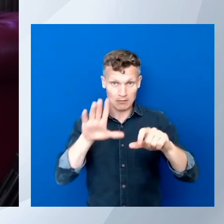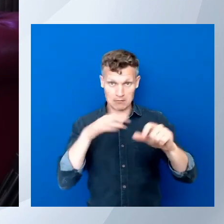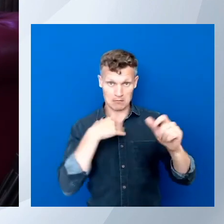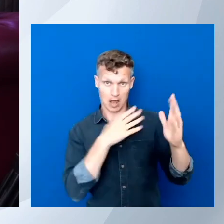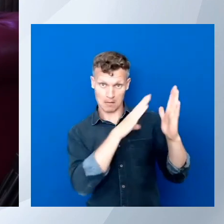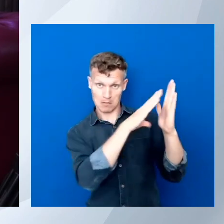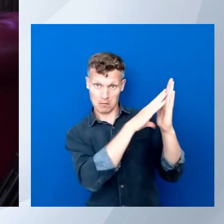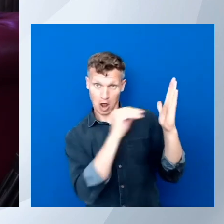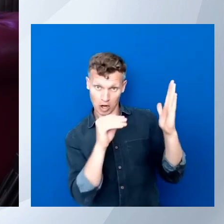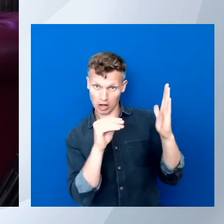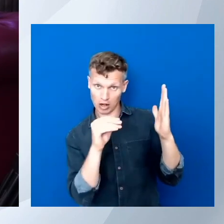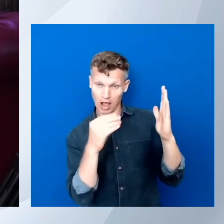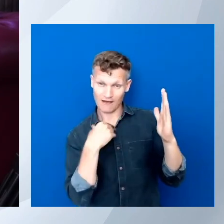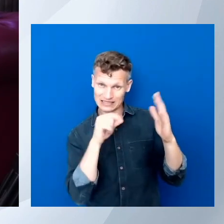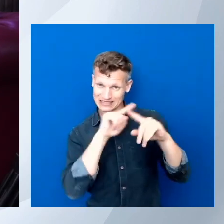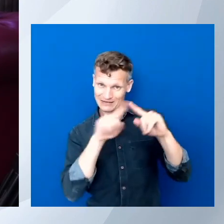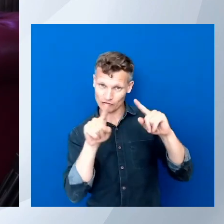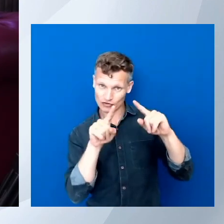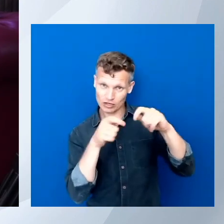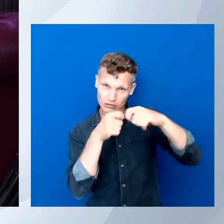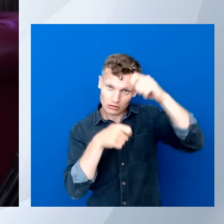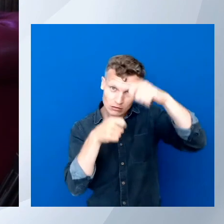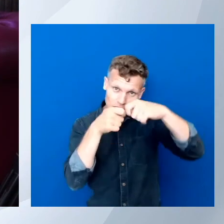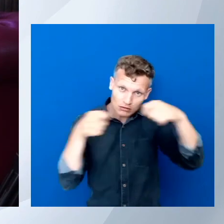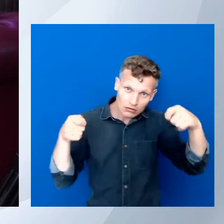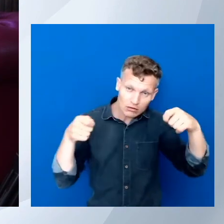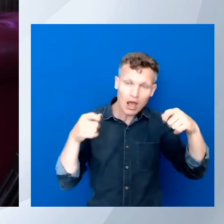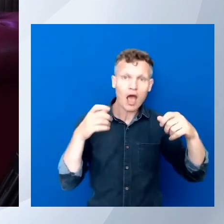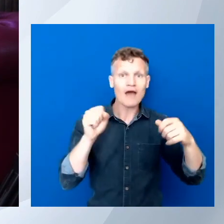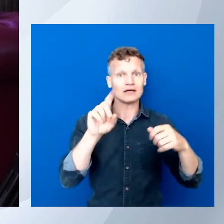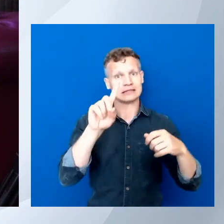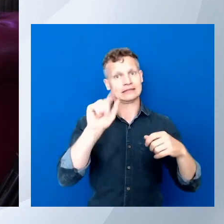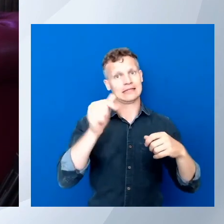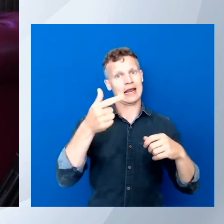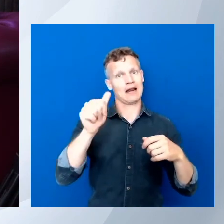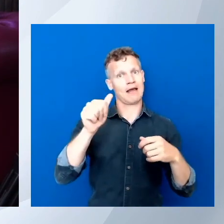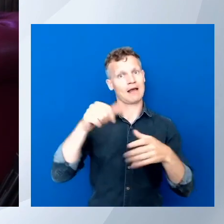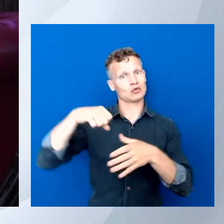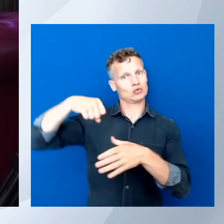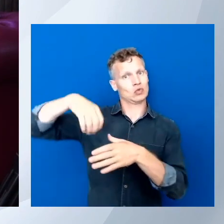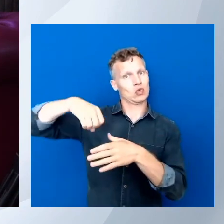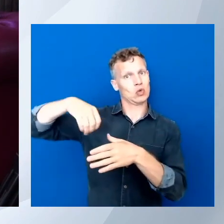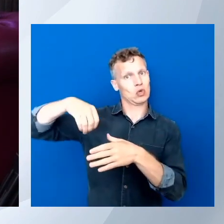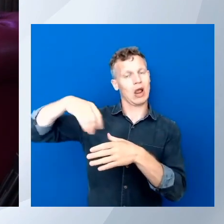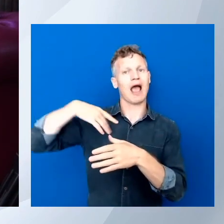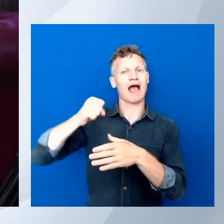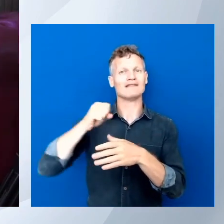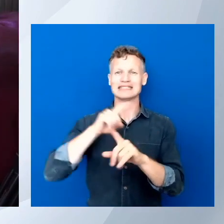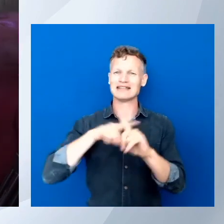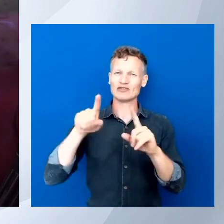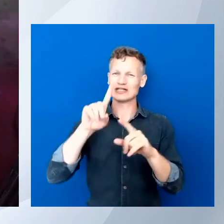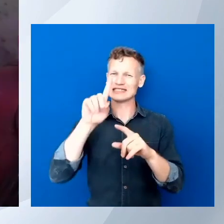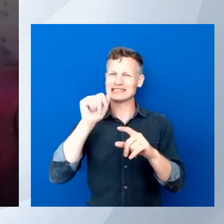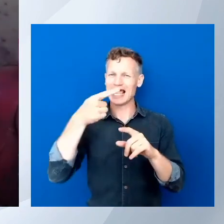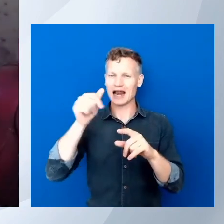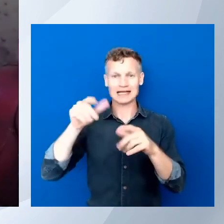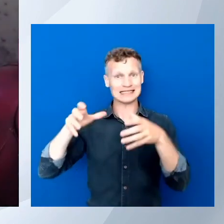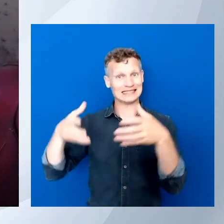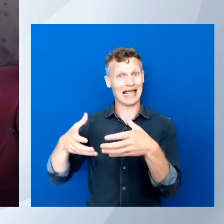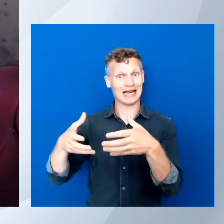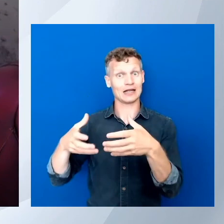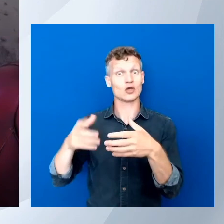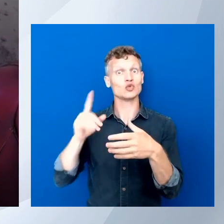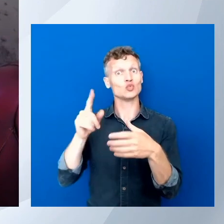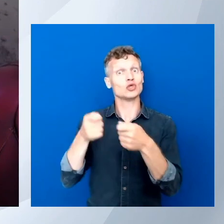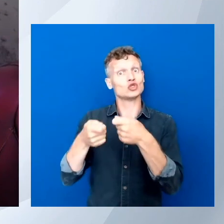to collect data and store that safely so you can version your data sets. Because each time you change the data set, you add new samples or